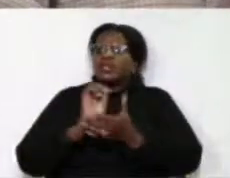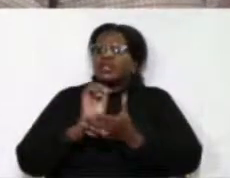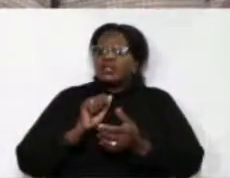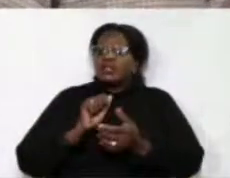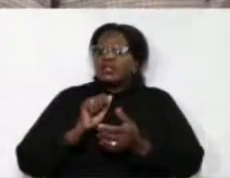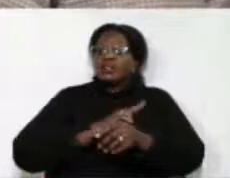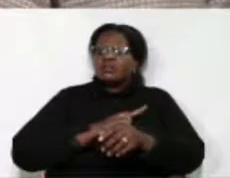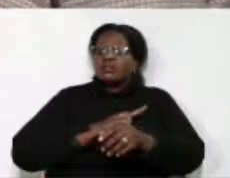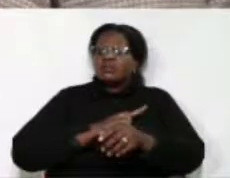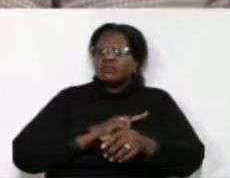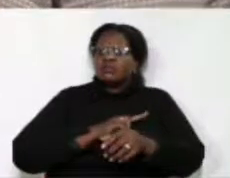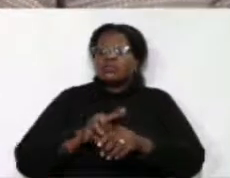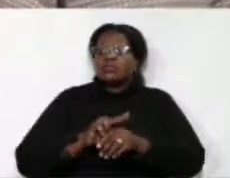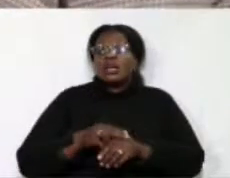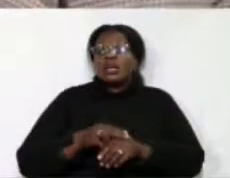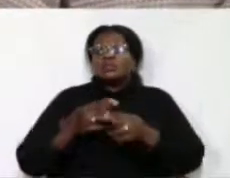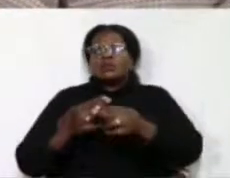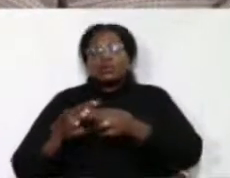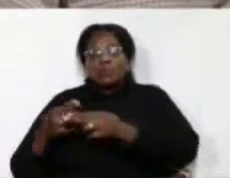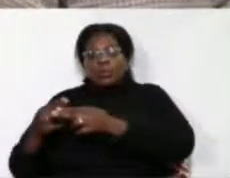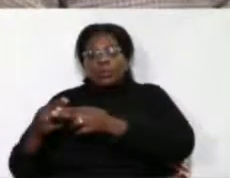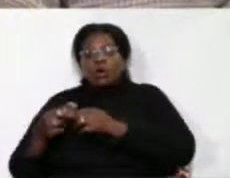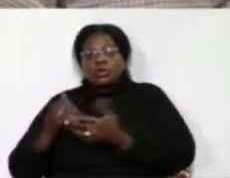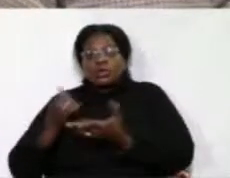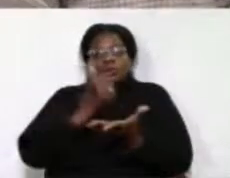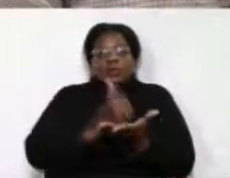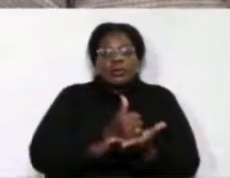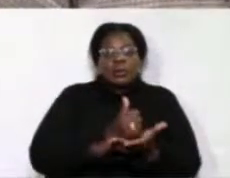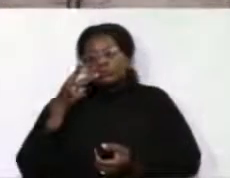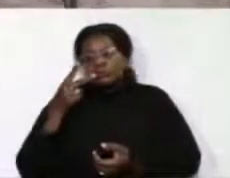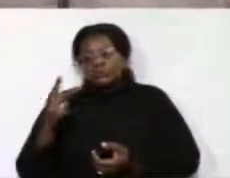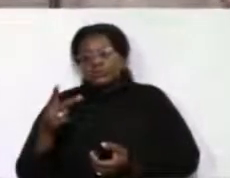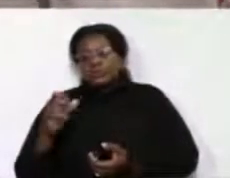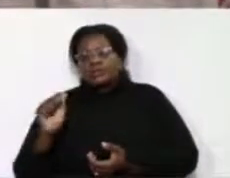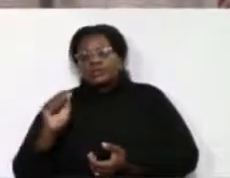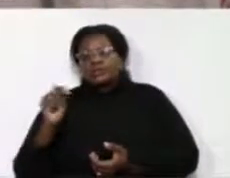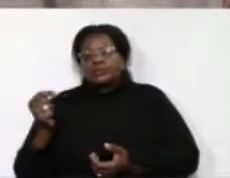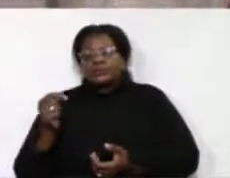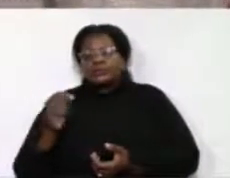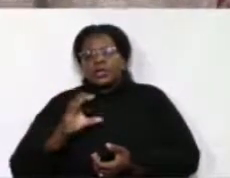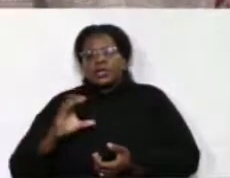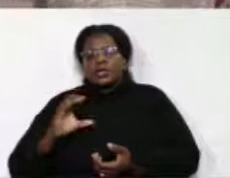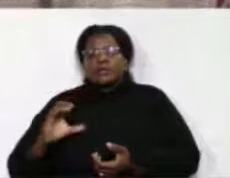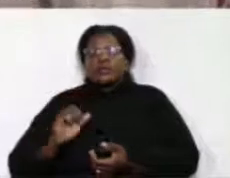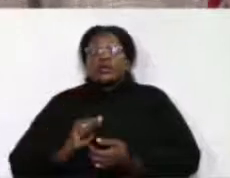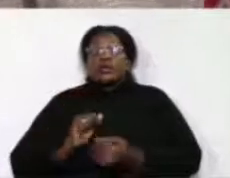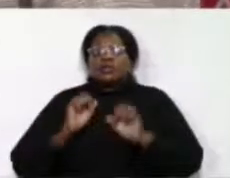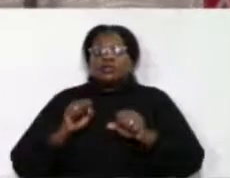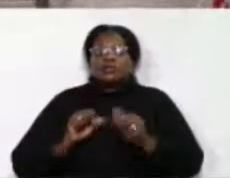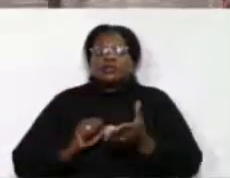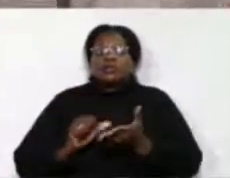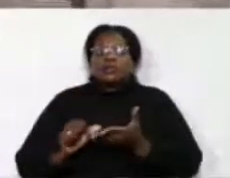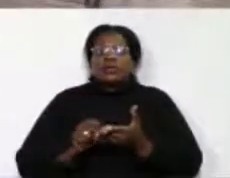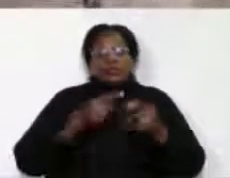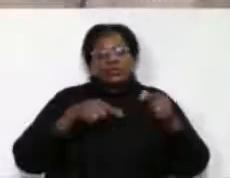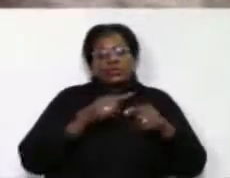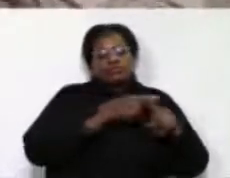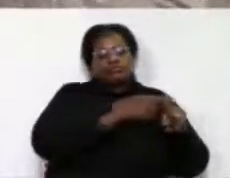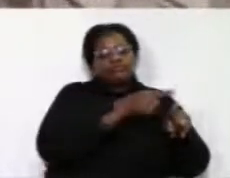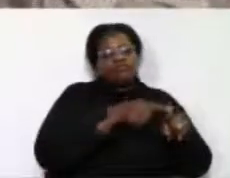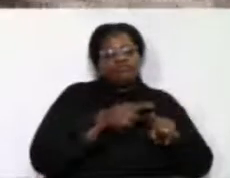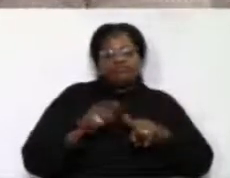debts and money we owe. So we've got a current debt. Maybe it's an overdraft account with Pukovitz, and we've got an account with Metro, and we've got Ever, and